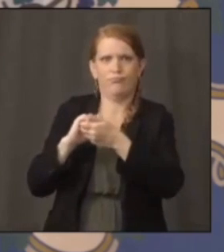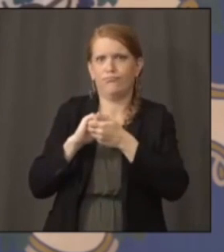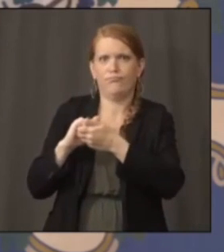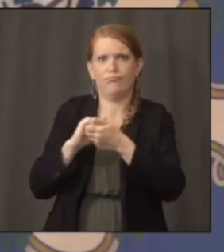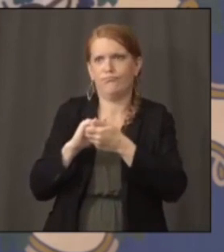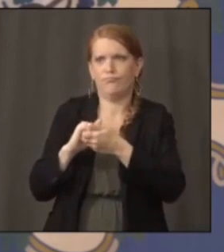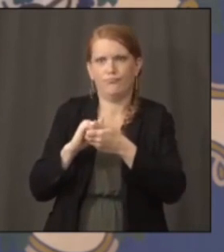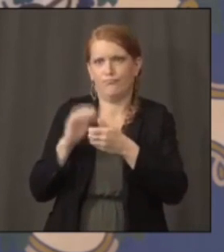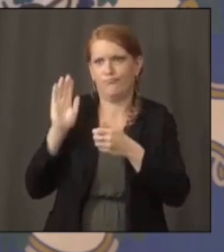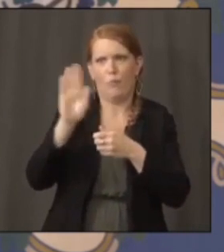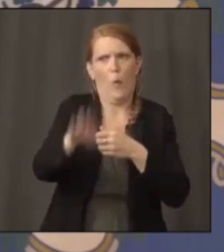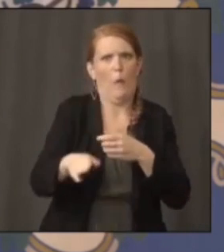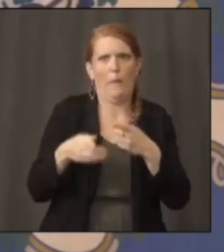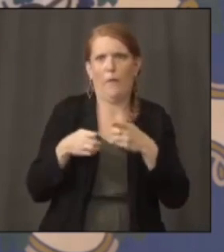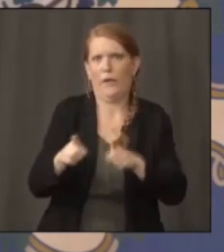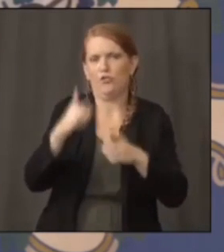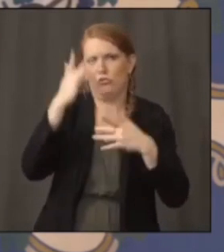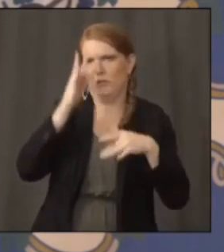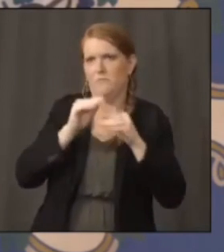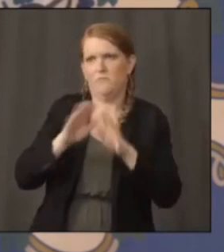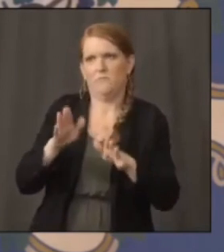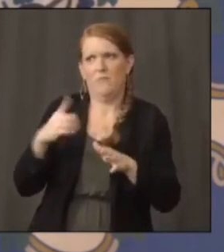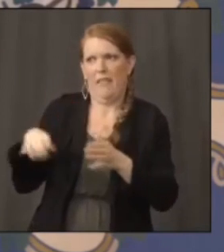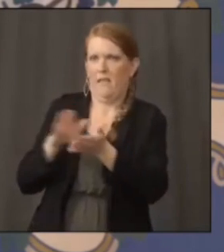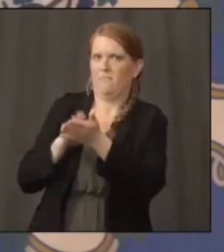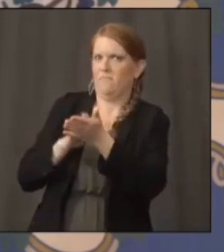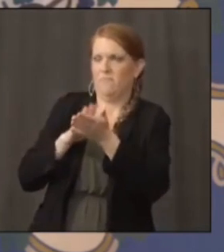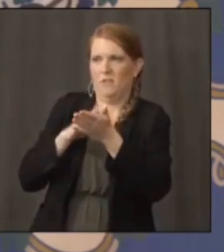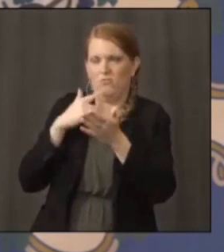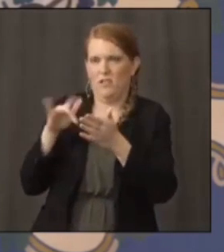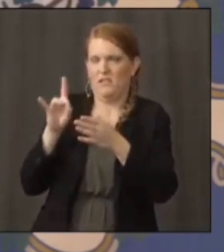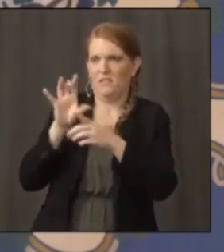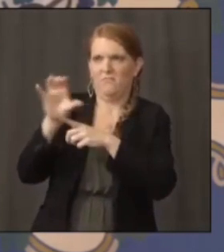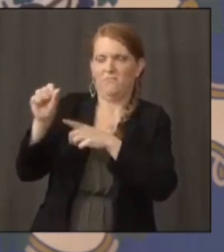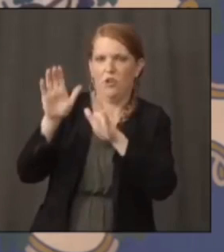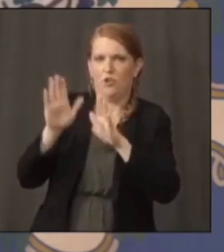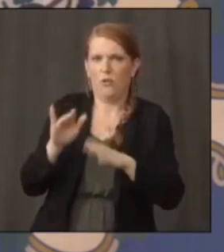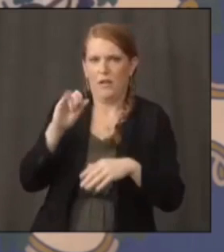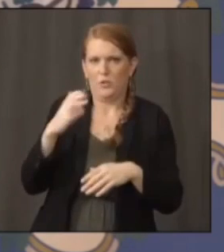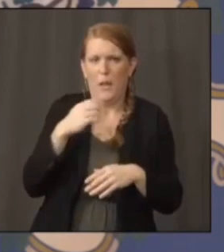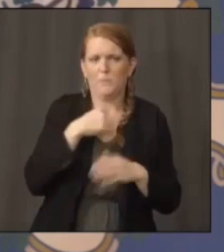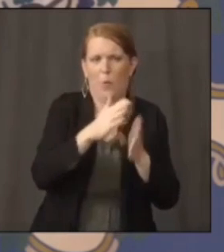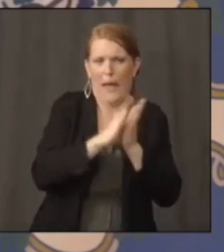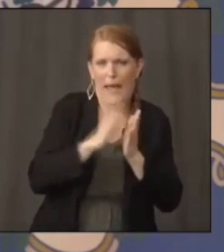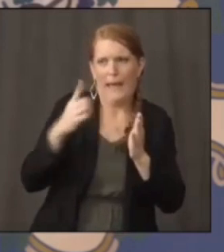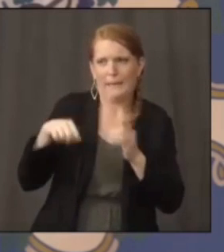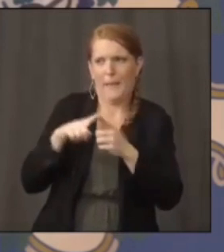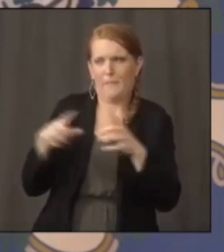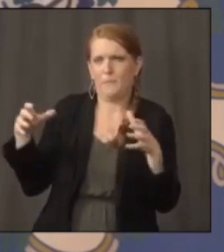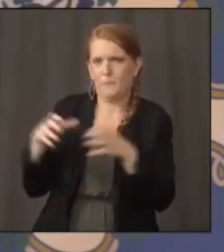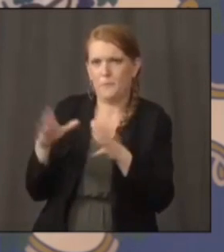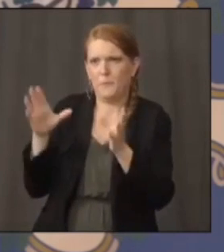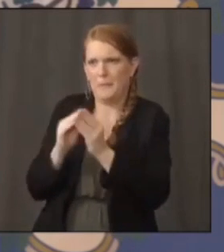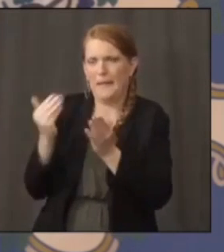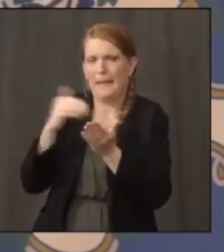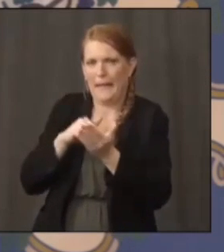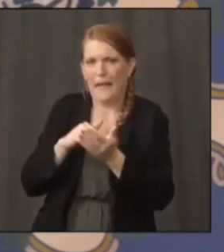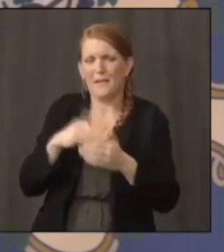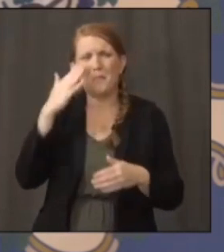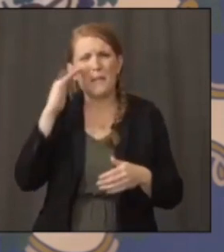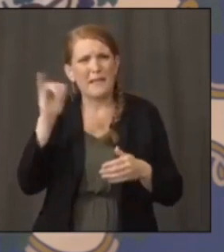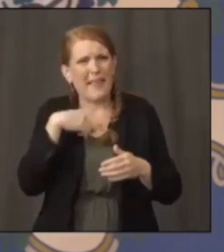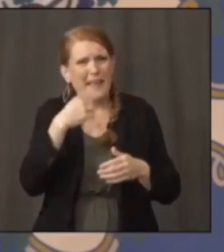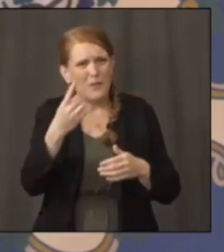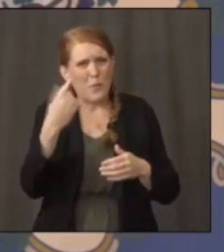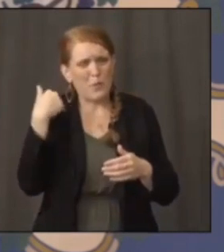peak of the pandemic. I think they did a heck of a job. And as I mentioned to you before, there are all these magic therapies that are coming out